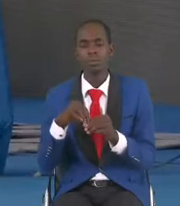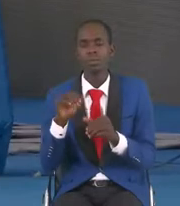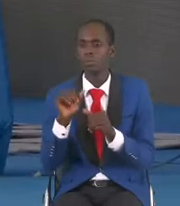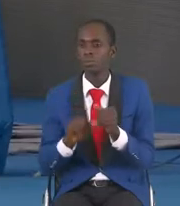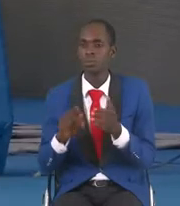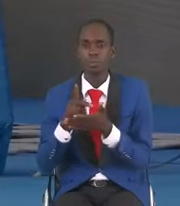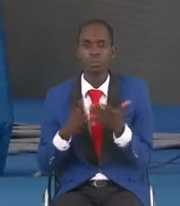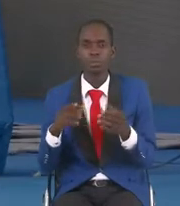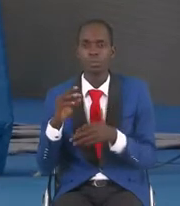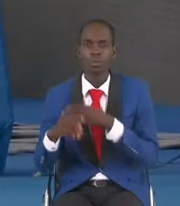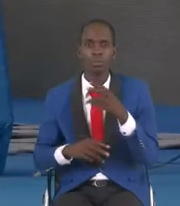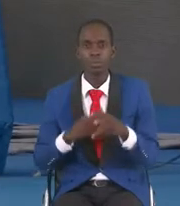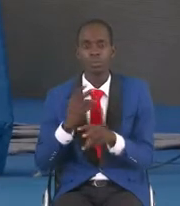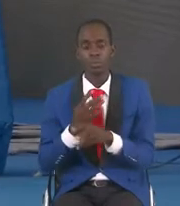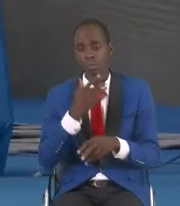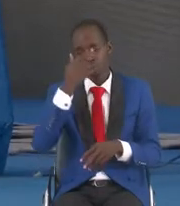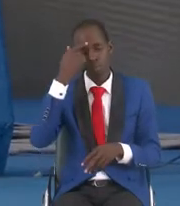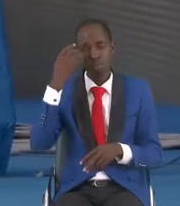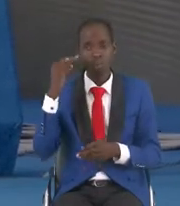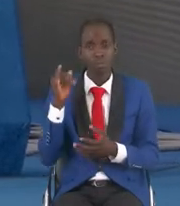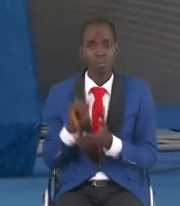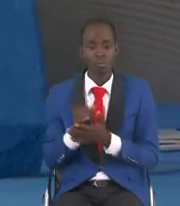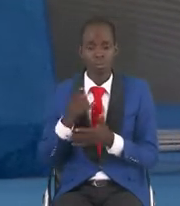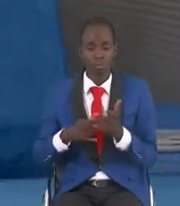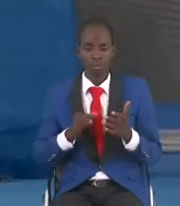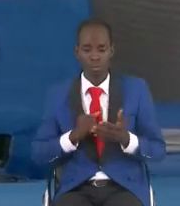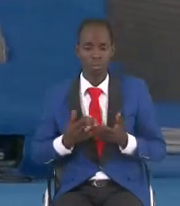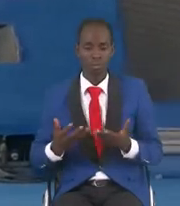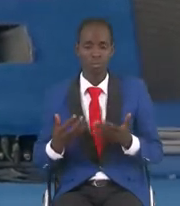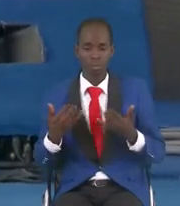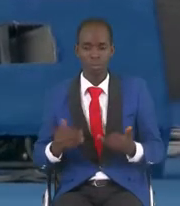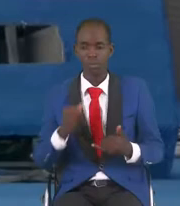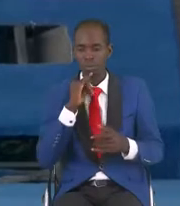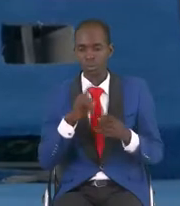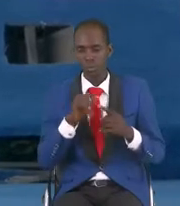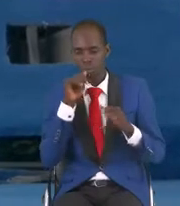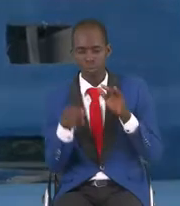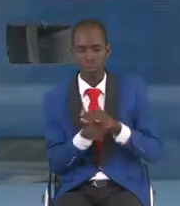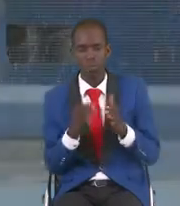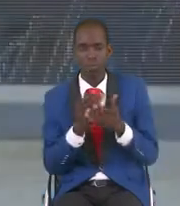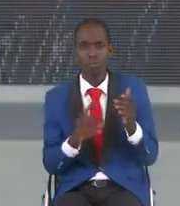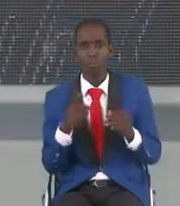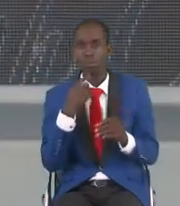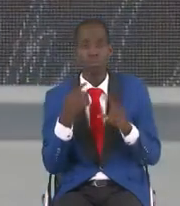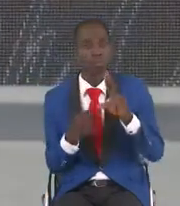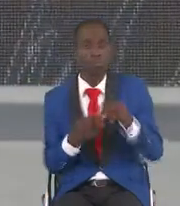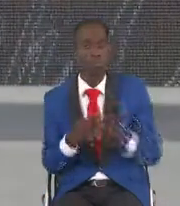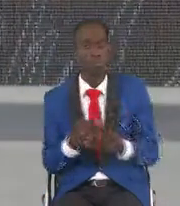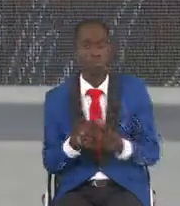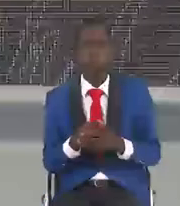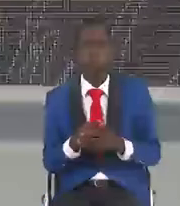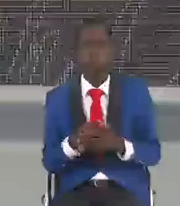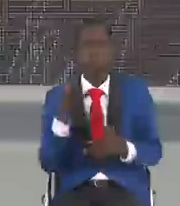the world. And because of that, all I need now is to look for shelter. He said, no, there's another stream. Another